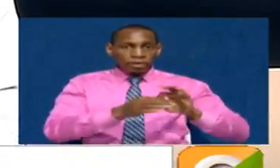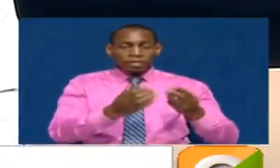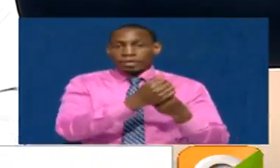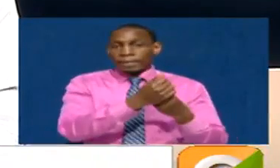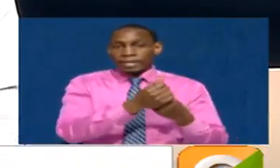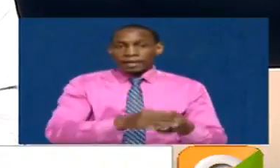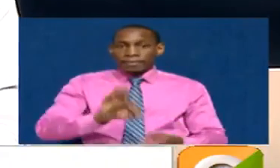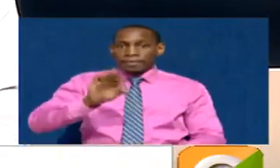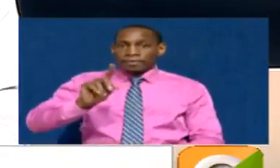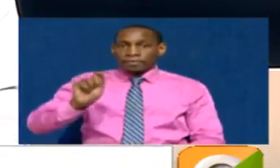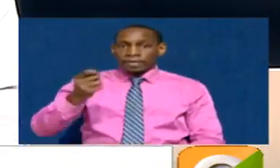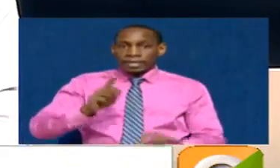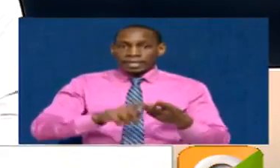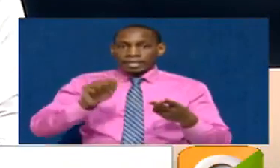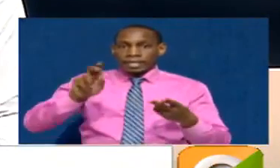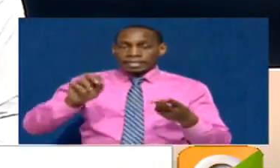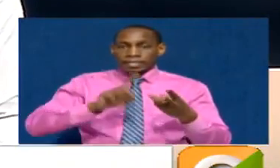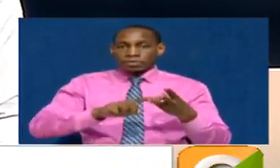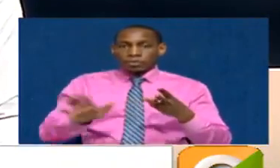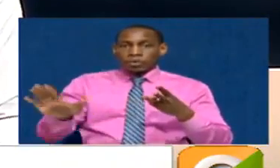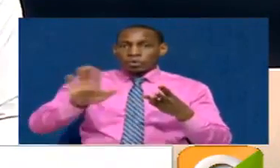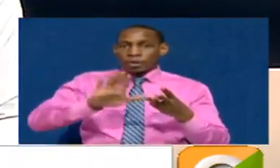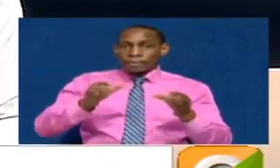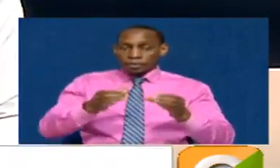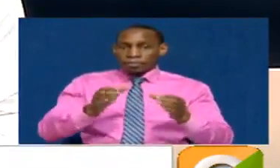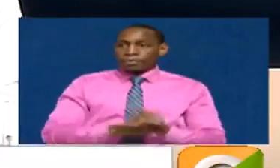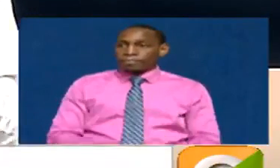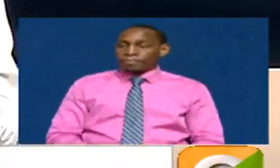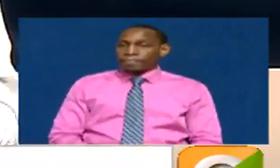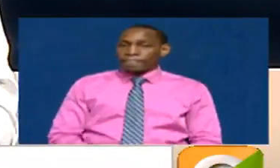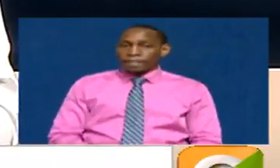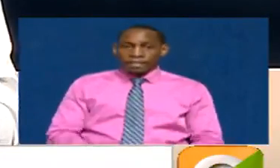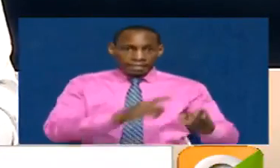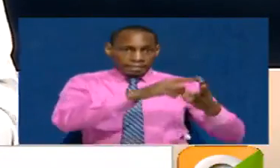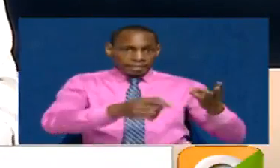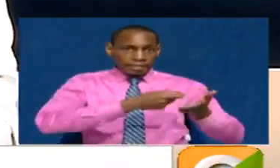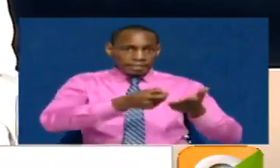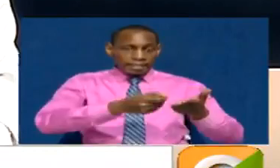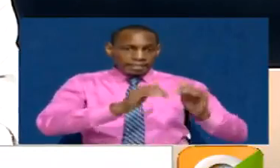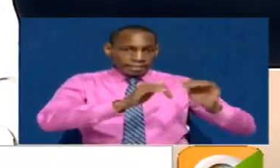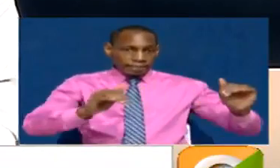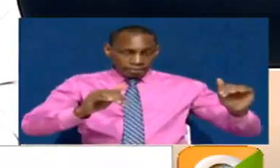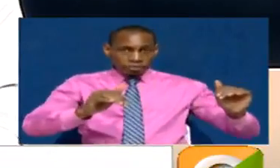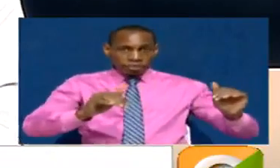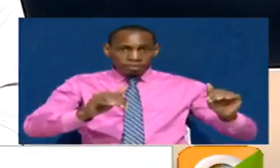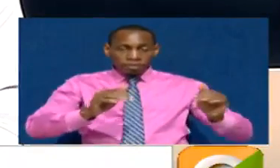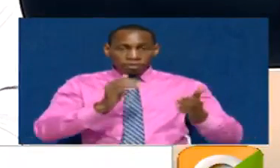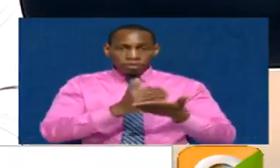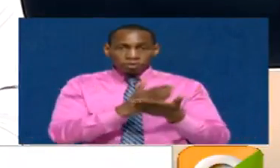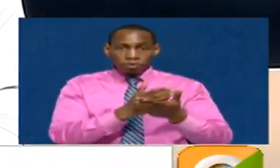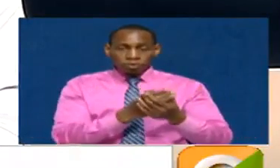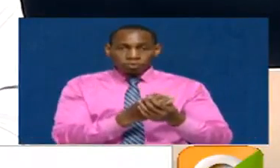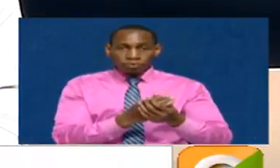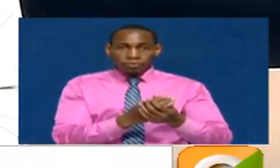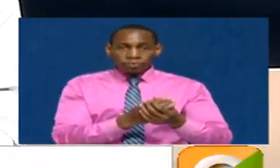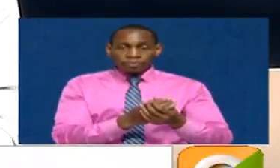partners, Ford Kenya, ANC, and the Wiper Party this week. They signed the divorce papers, effectively burying